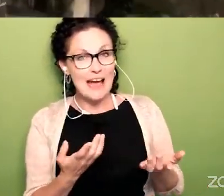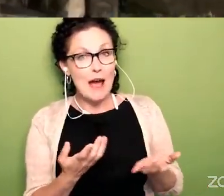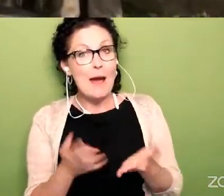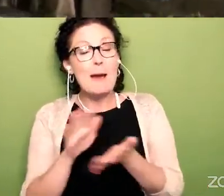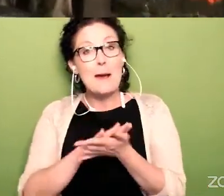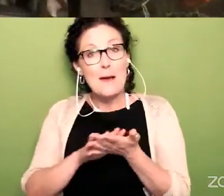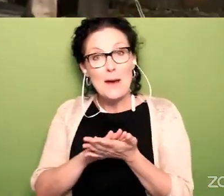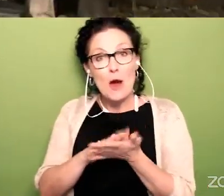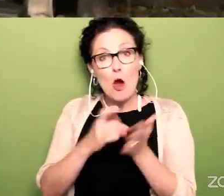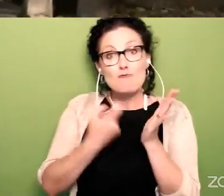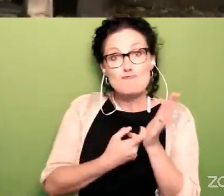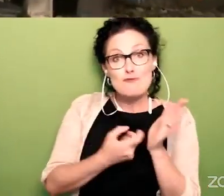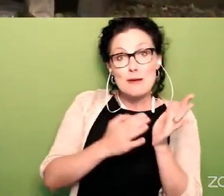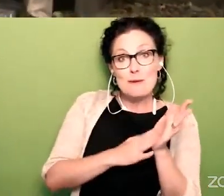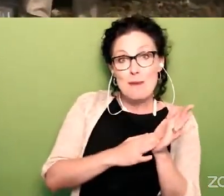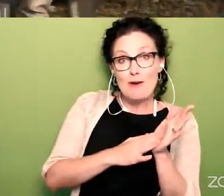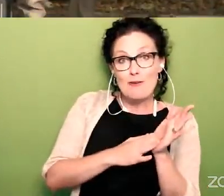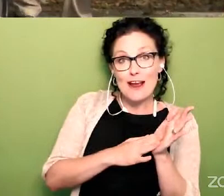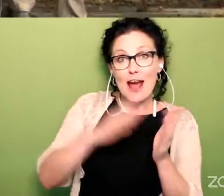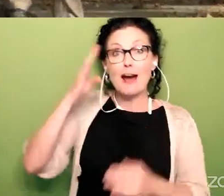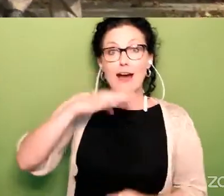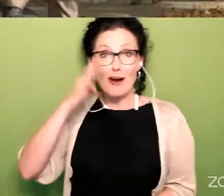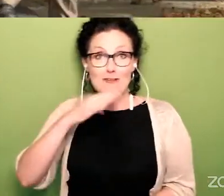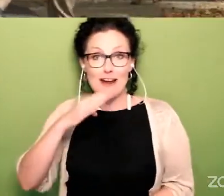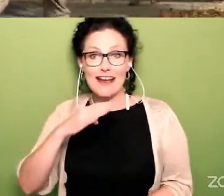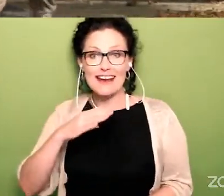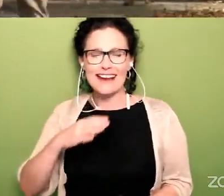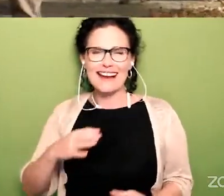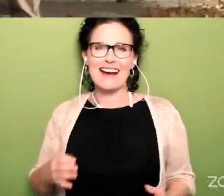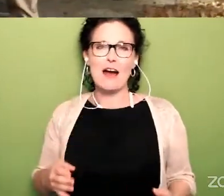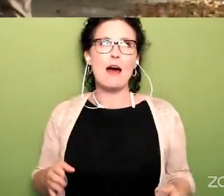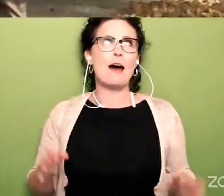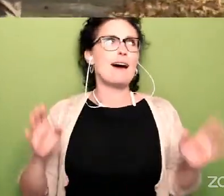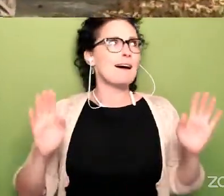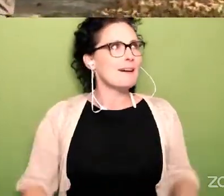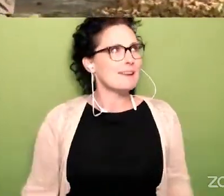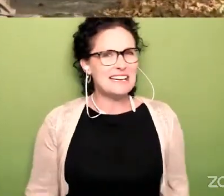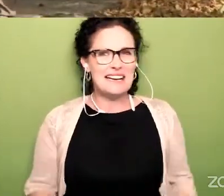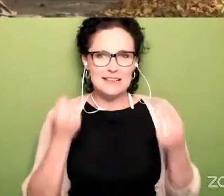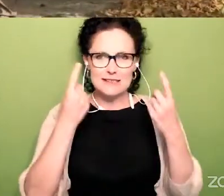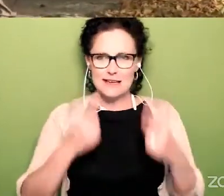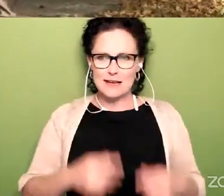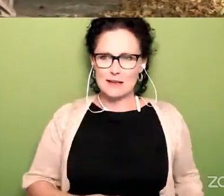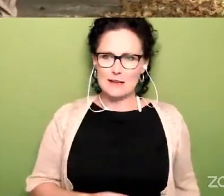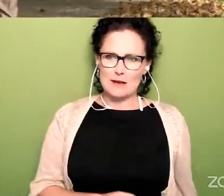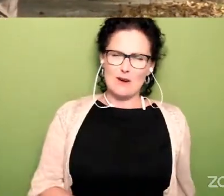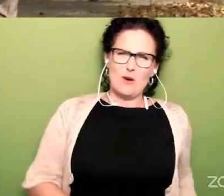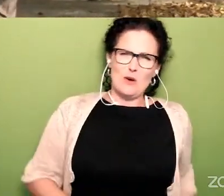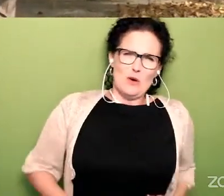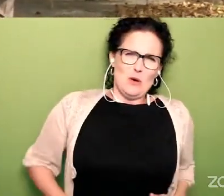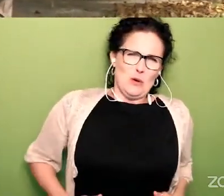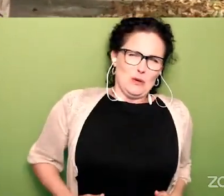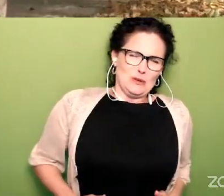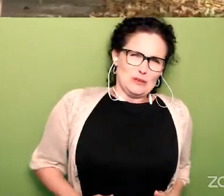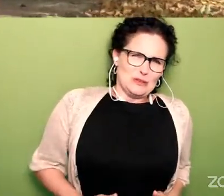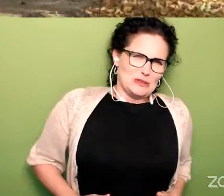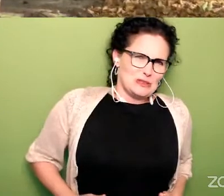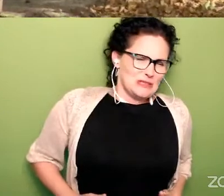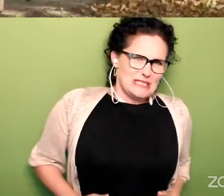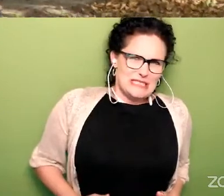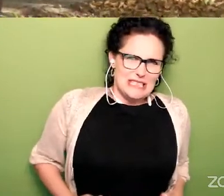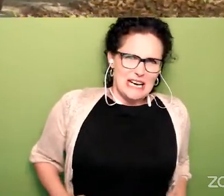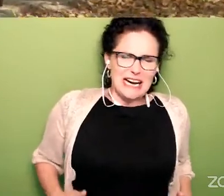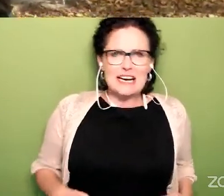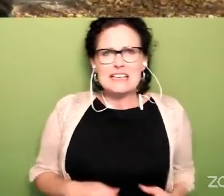Oh no, when she is hungry. Oh no, we have to go now. I am tired, Balbir. I cannot walk in these shoes anymore.